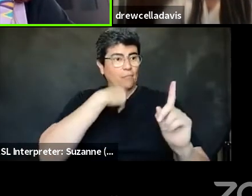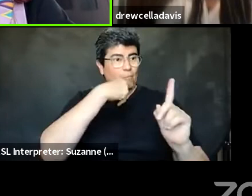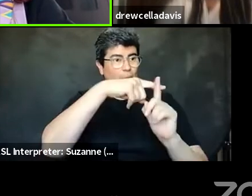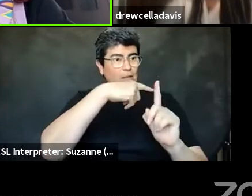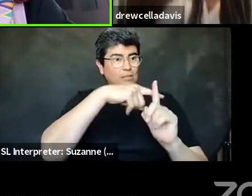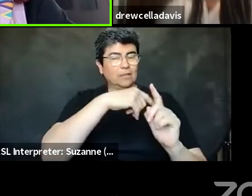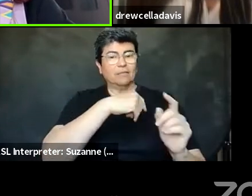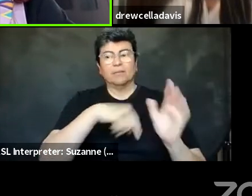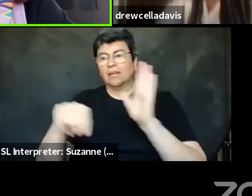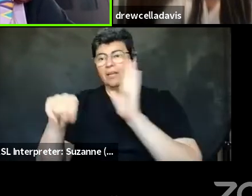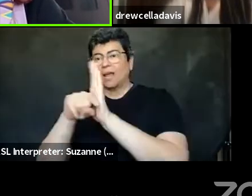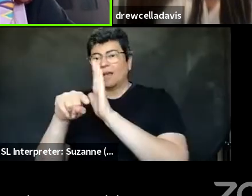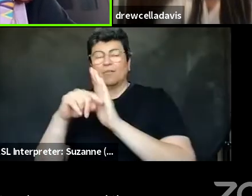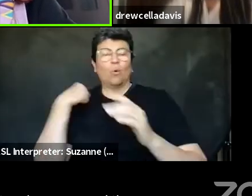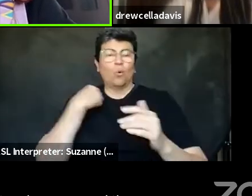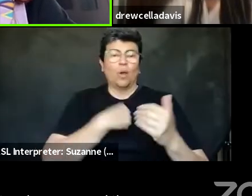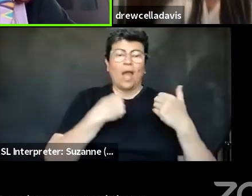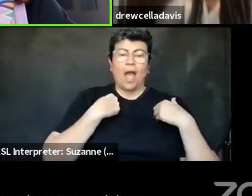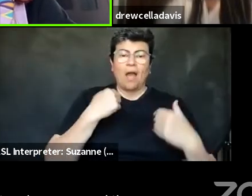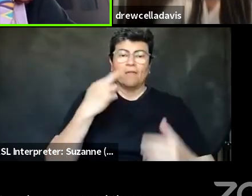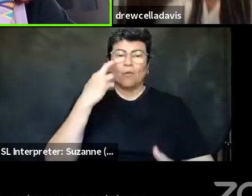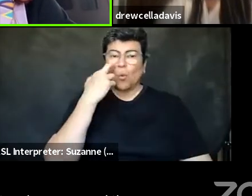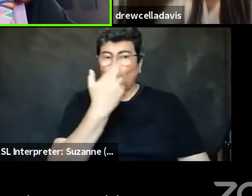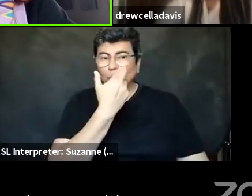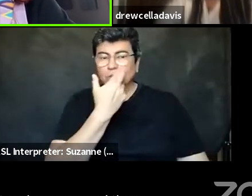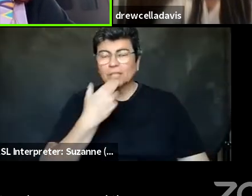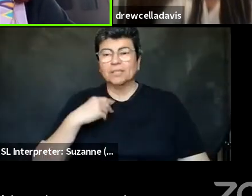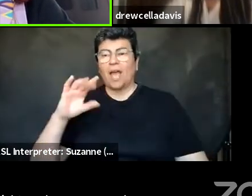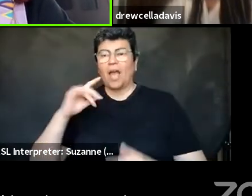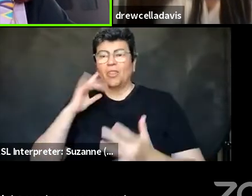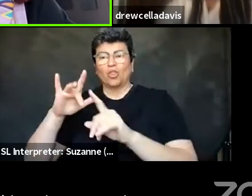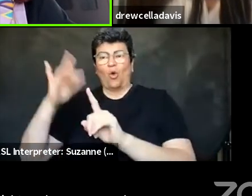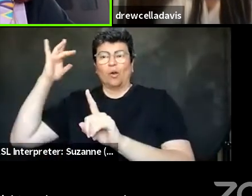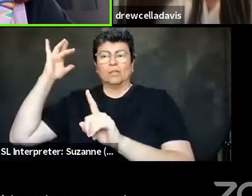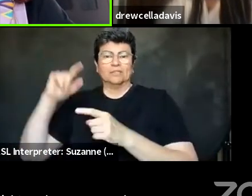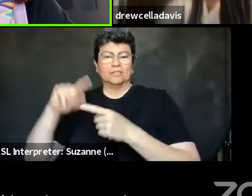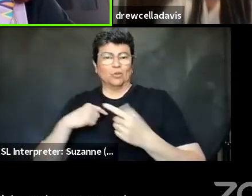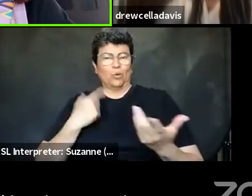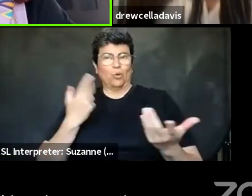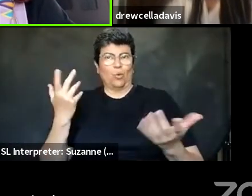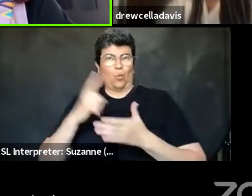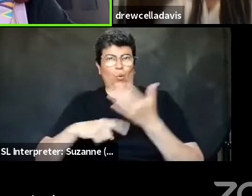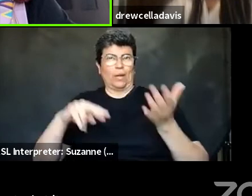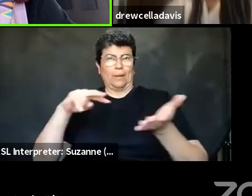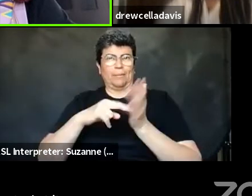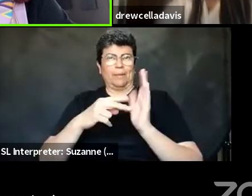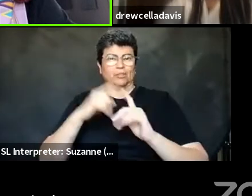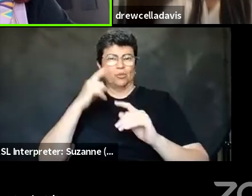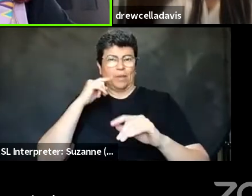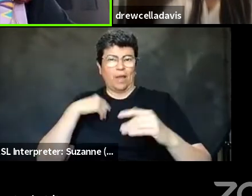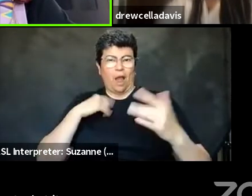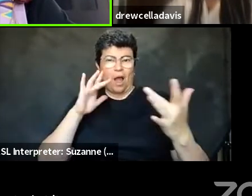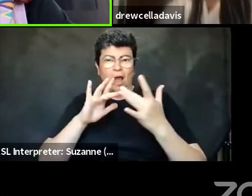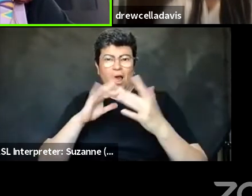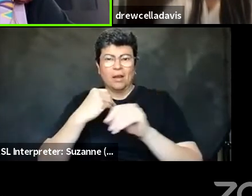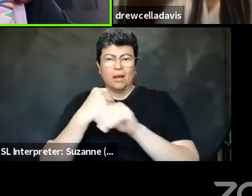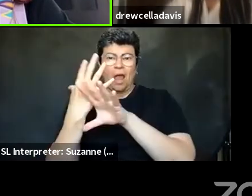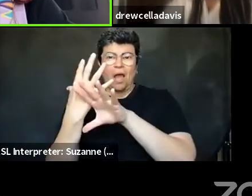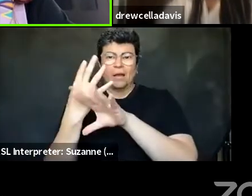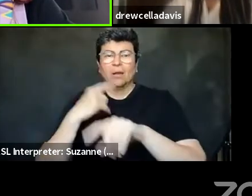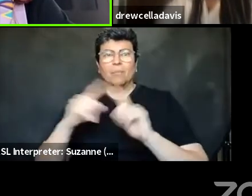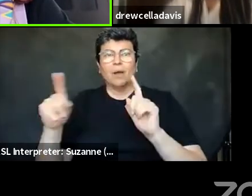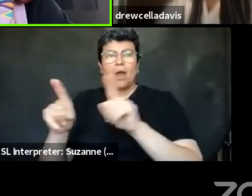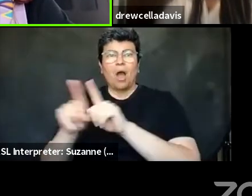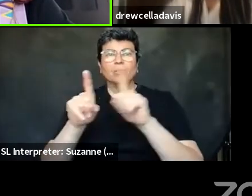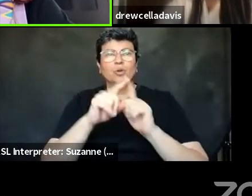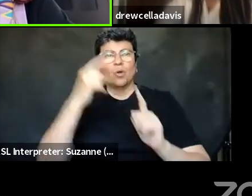We have roses and thorns in thinking about what it means to be online, but also thinking about the way that